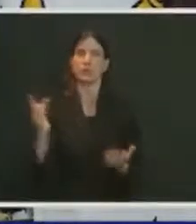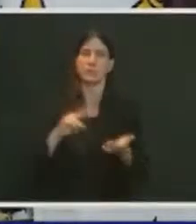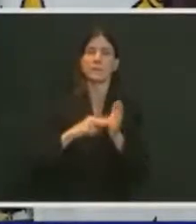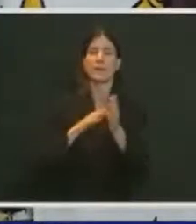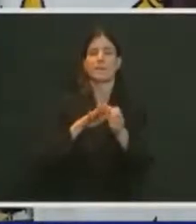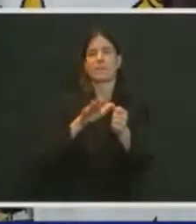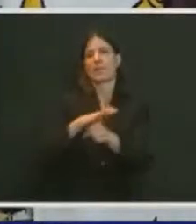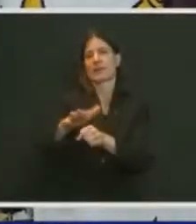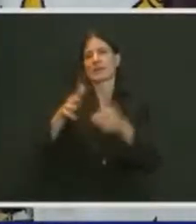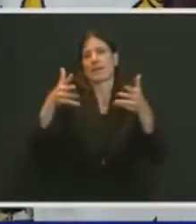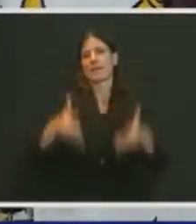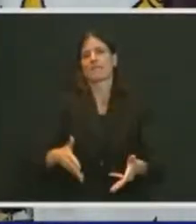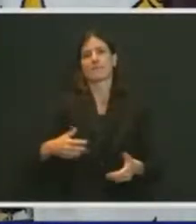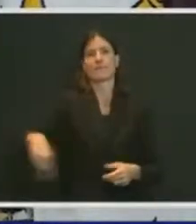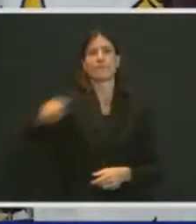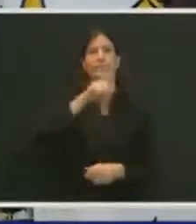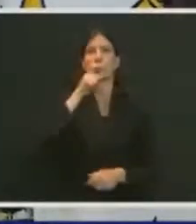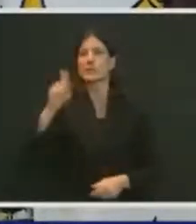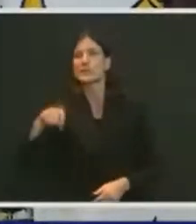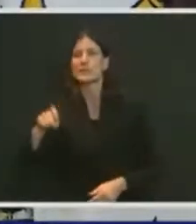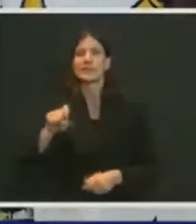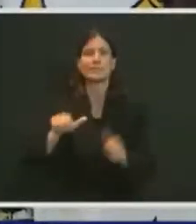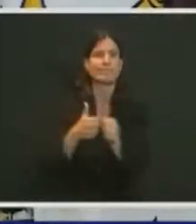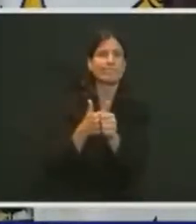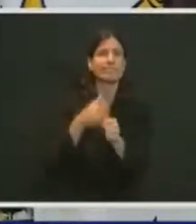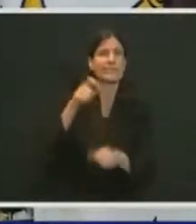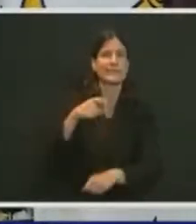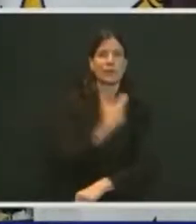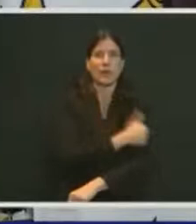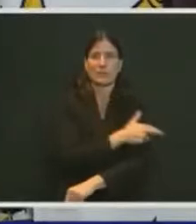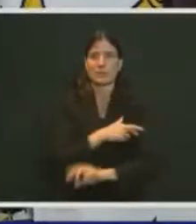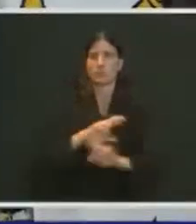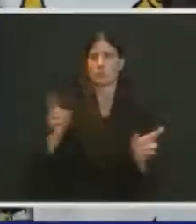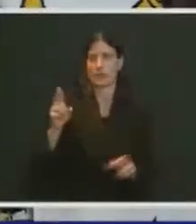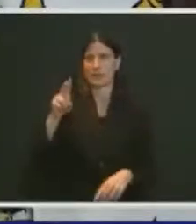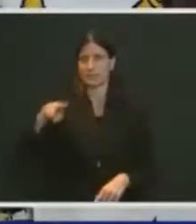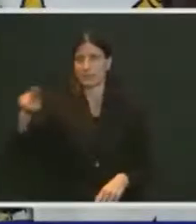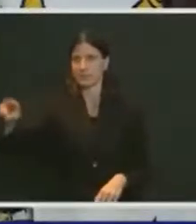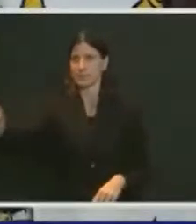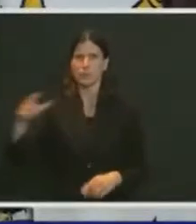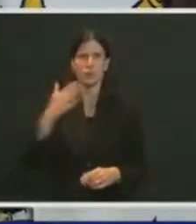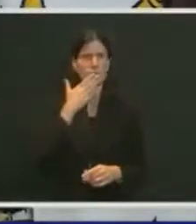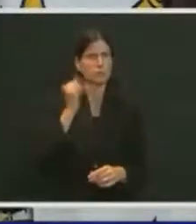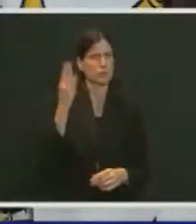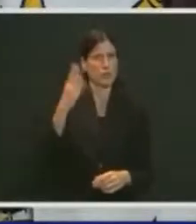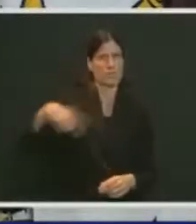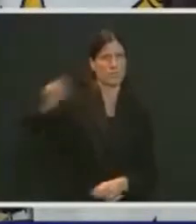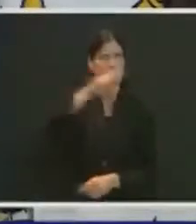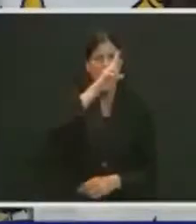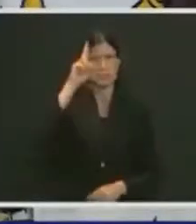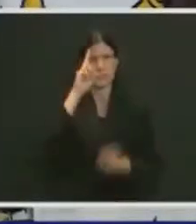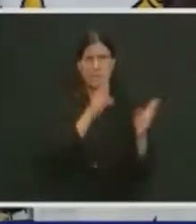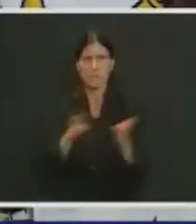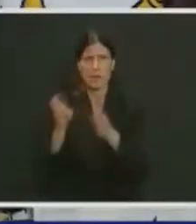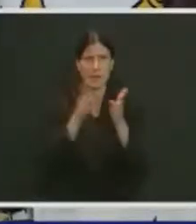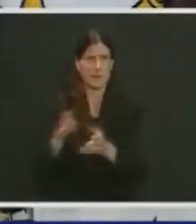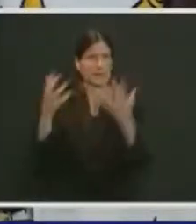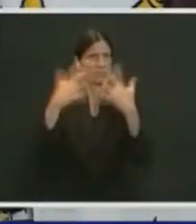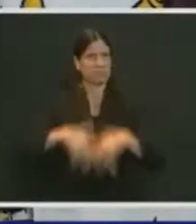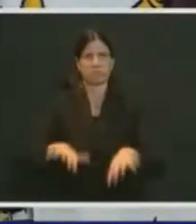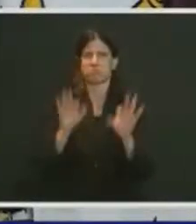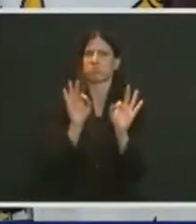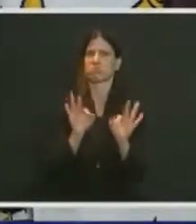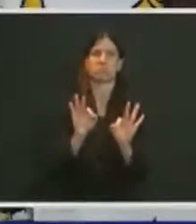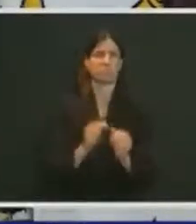they've identified beds for COVID patients while reserving obviously the majority of their beds for